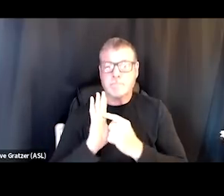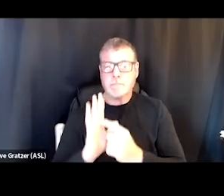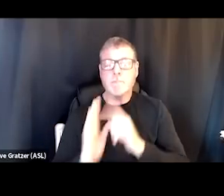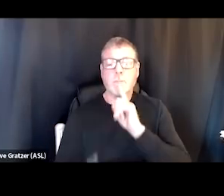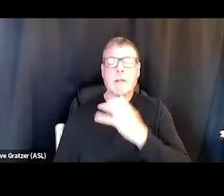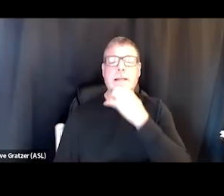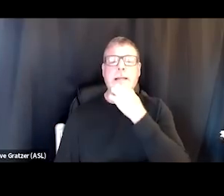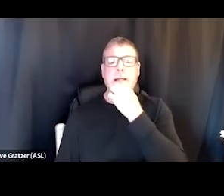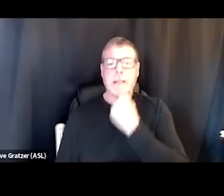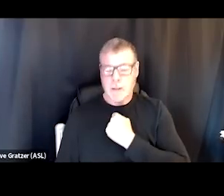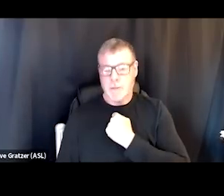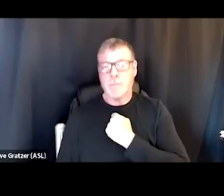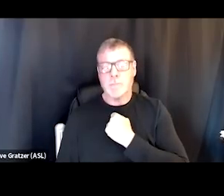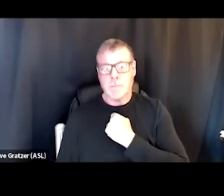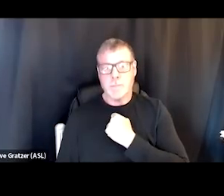really care,